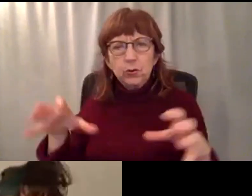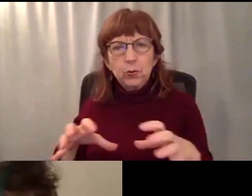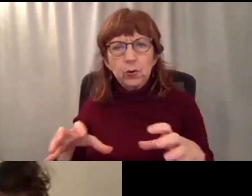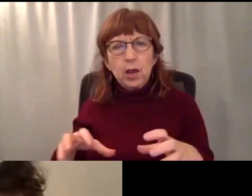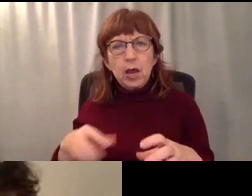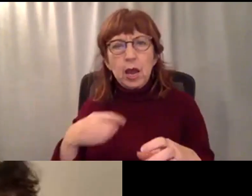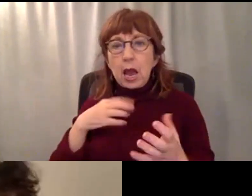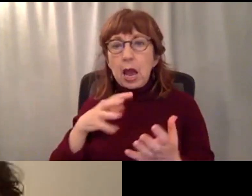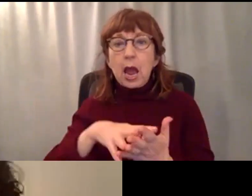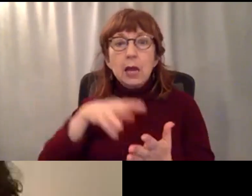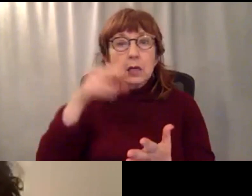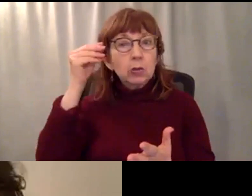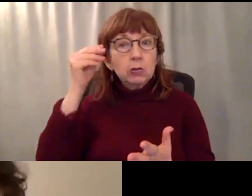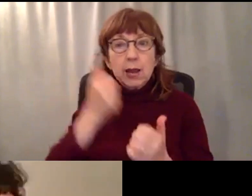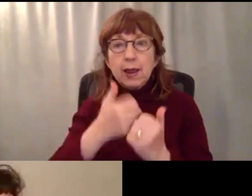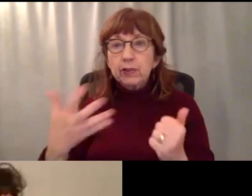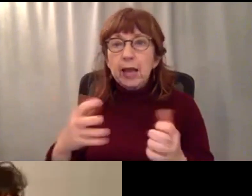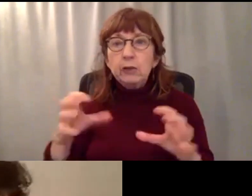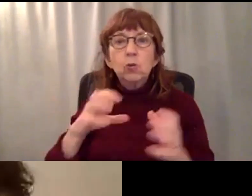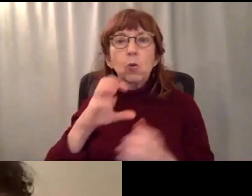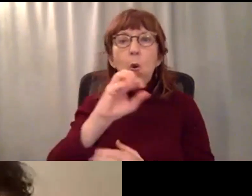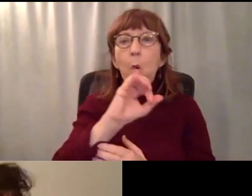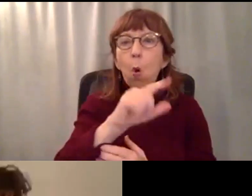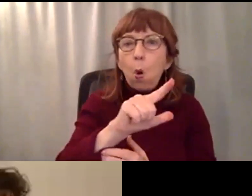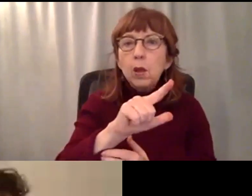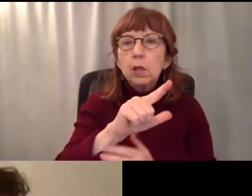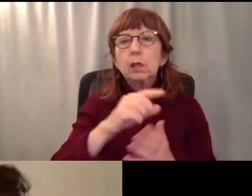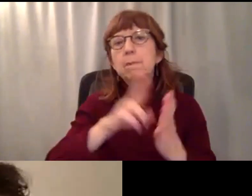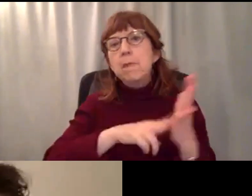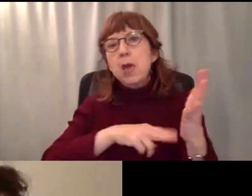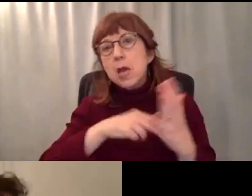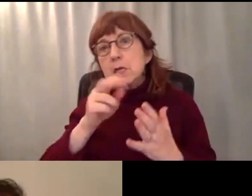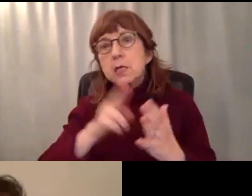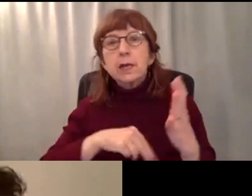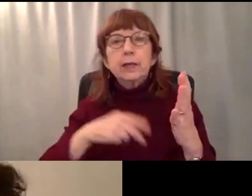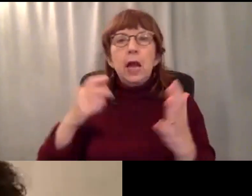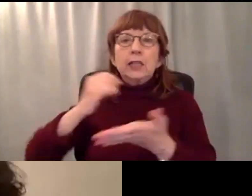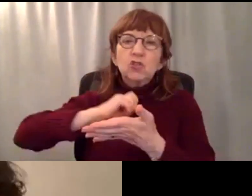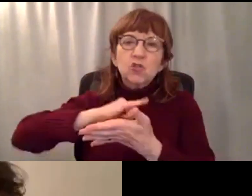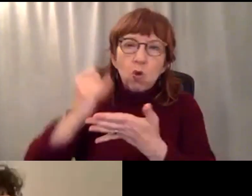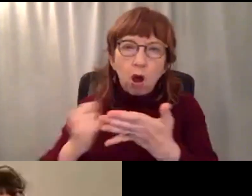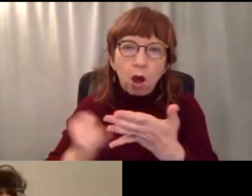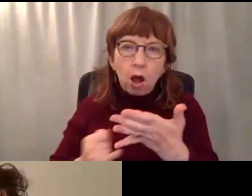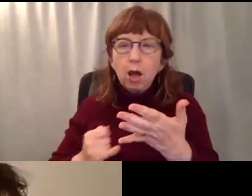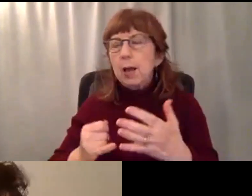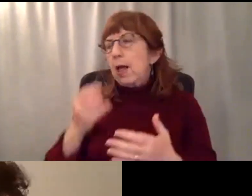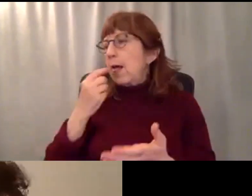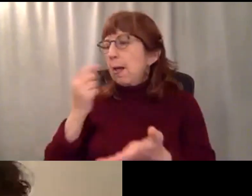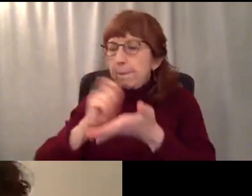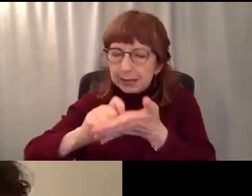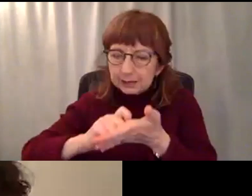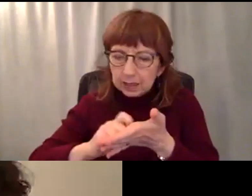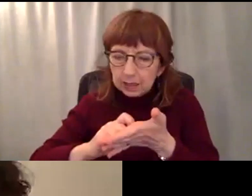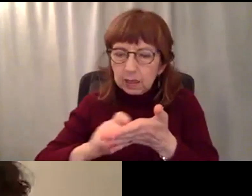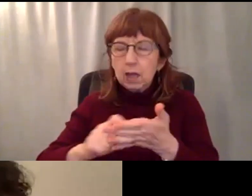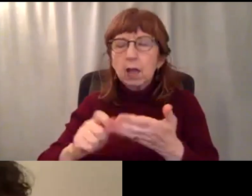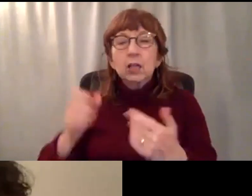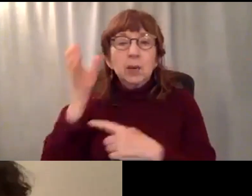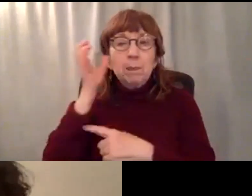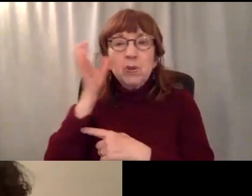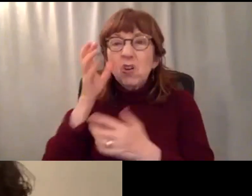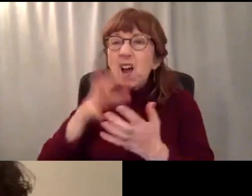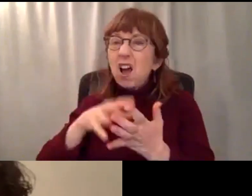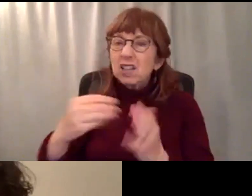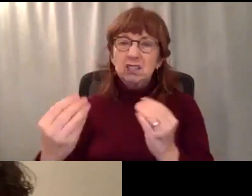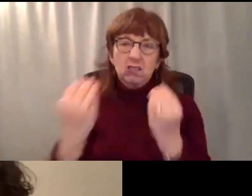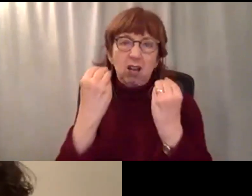learned everything. I do oil painting. I do lino cut. I draw in pencil. I draw digitally. And I learned all that by myself. And, you know, I'm